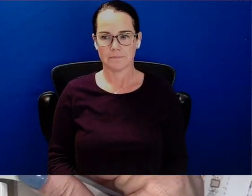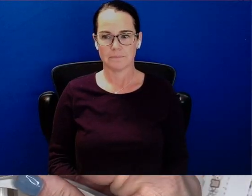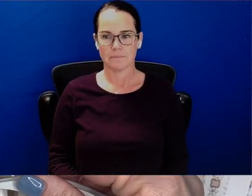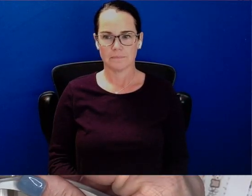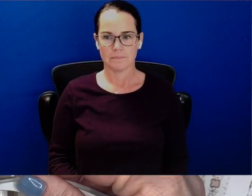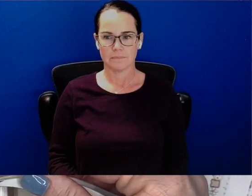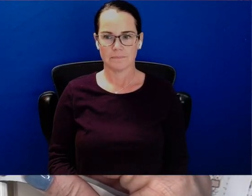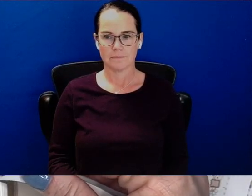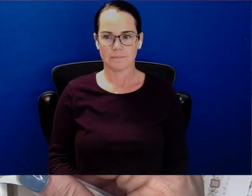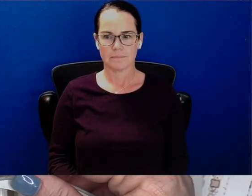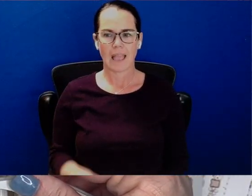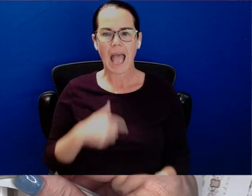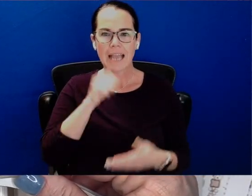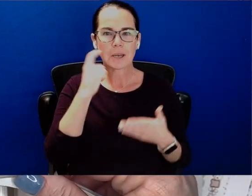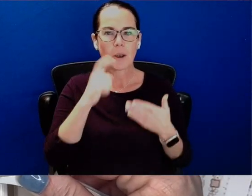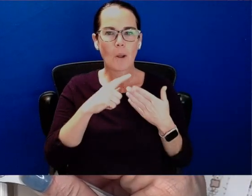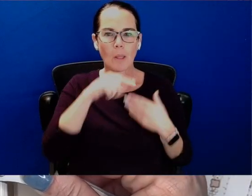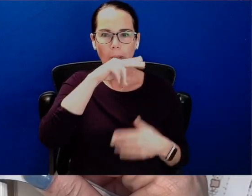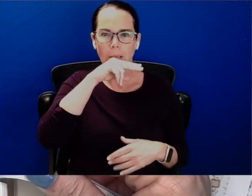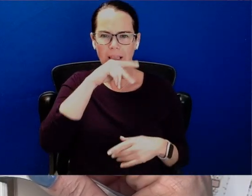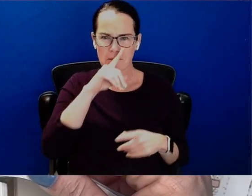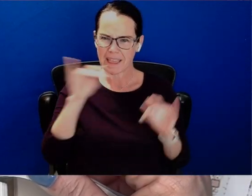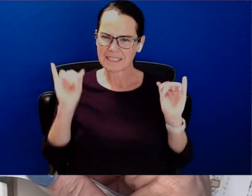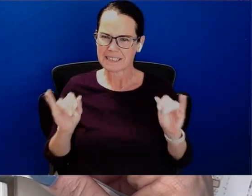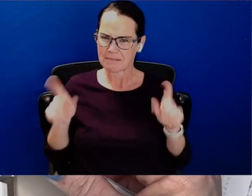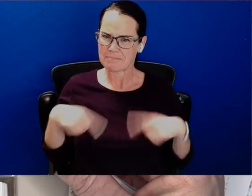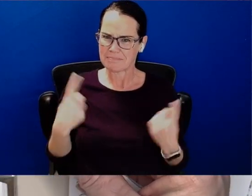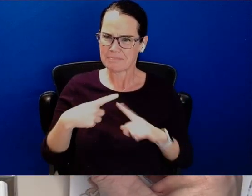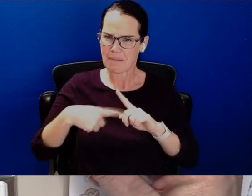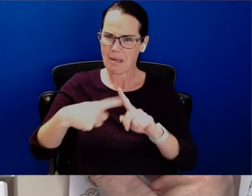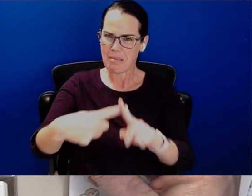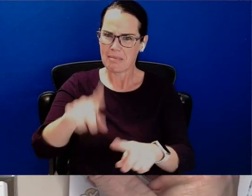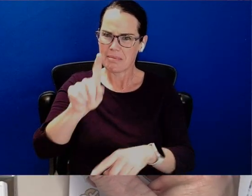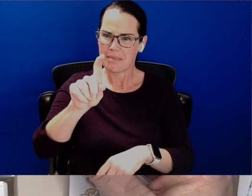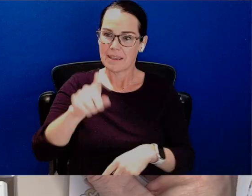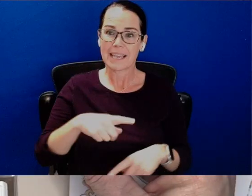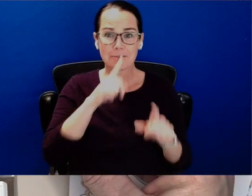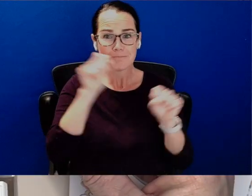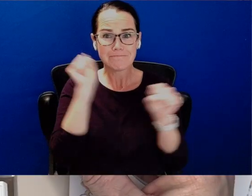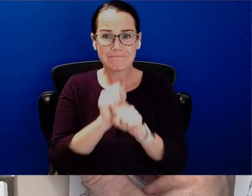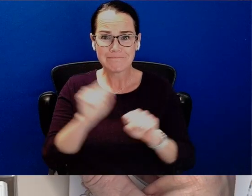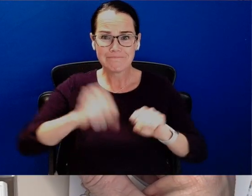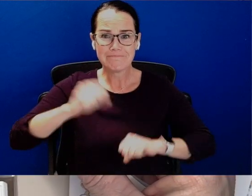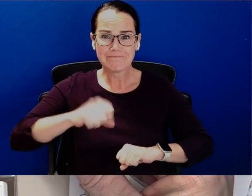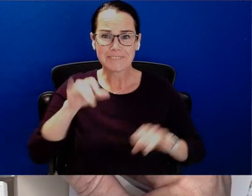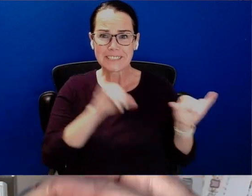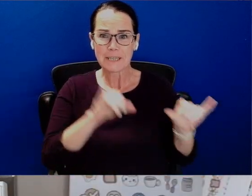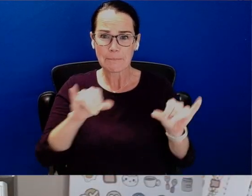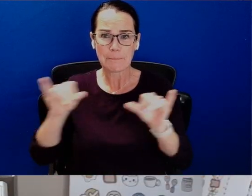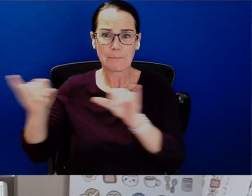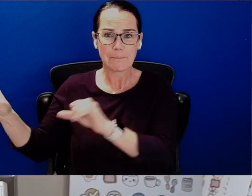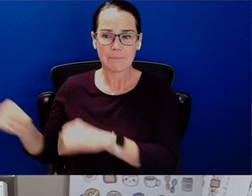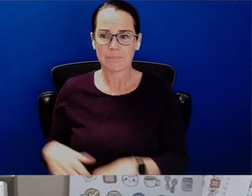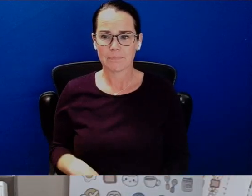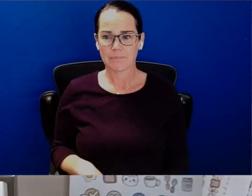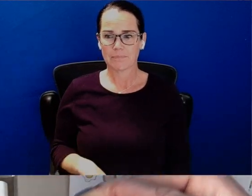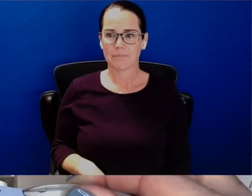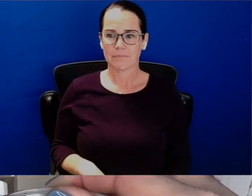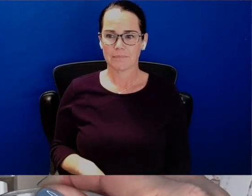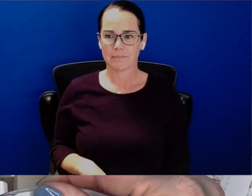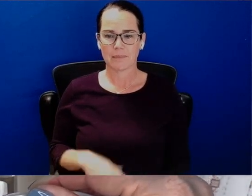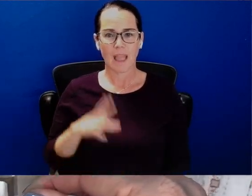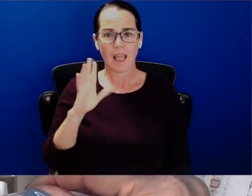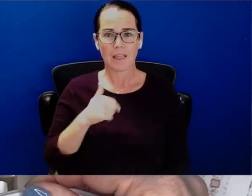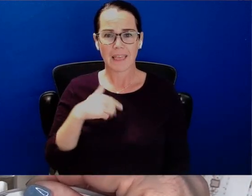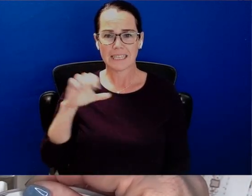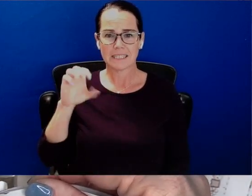I didn't notice the little tongue. Is that the same every month? It is. I'm pretty sure that's a little emoji